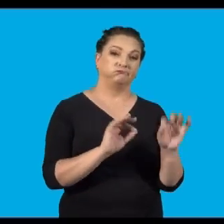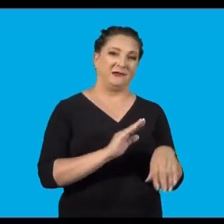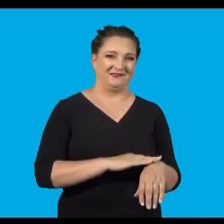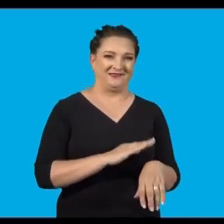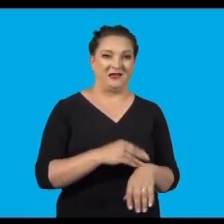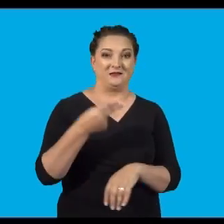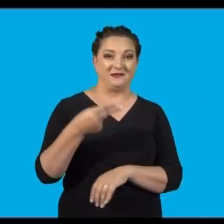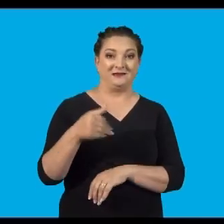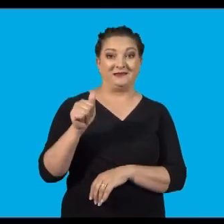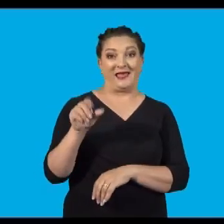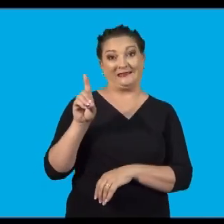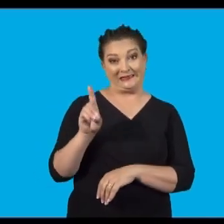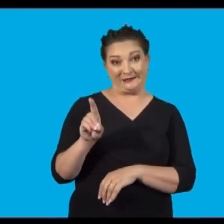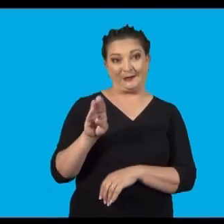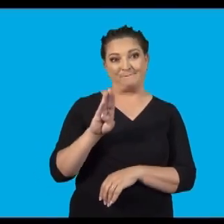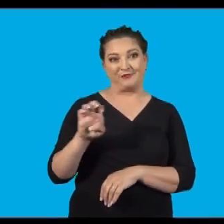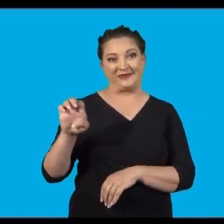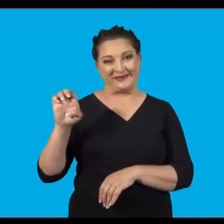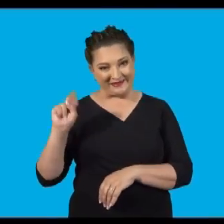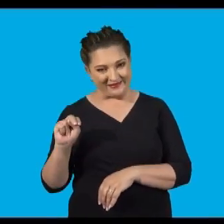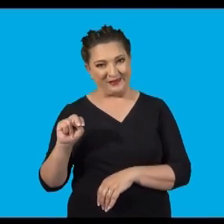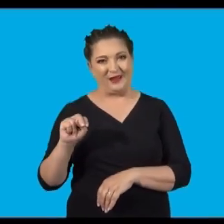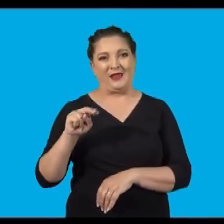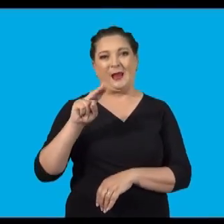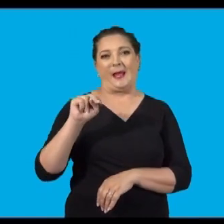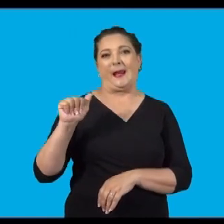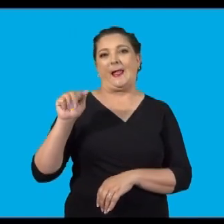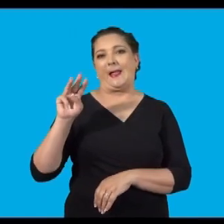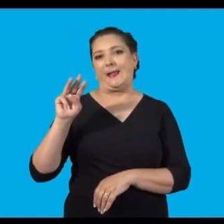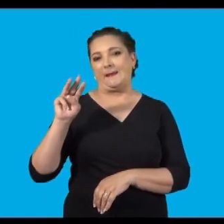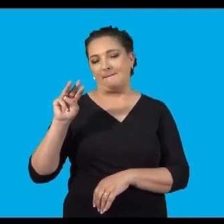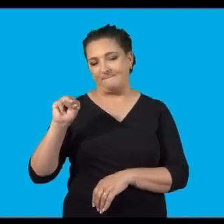it the perfect tense, had been